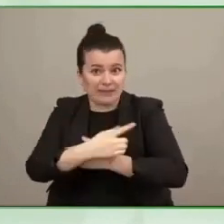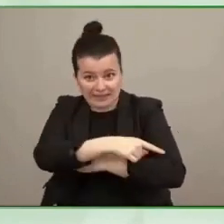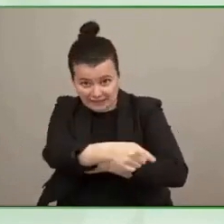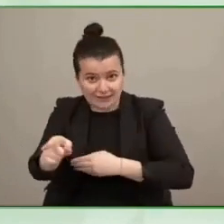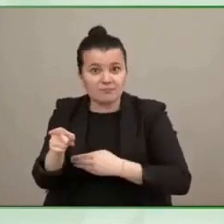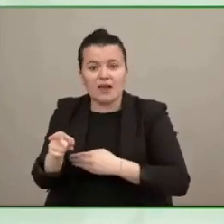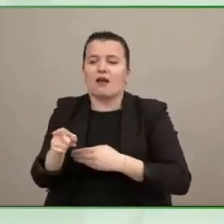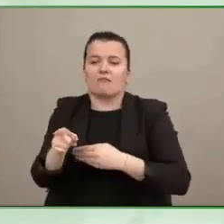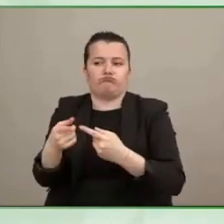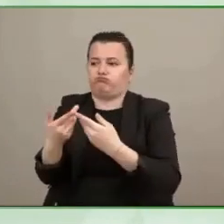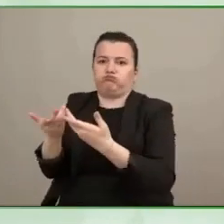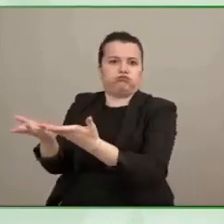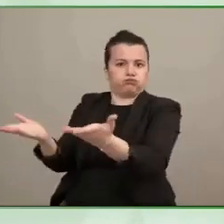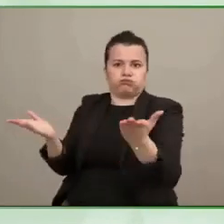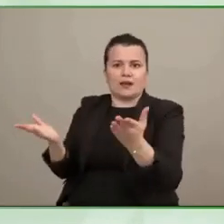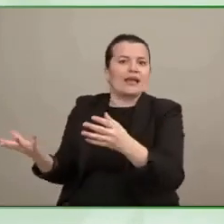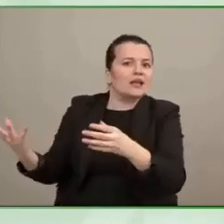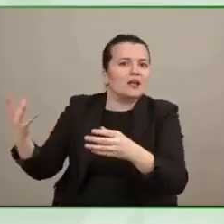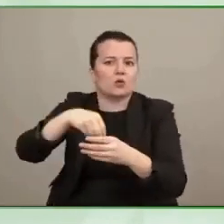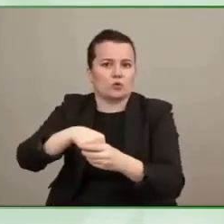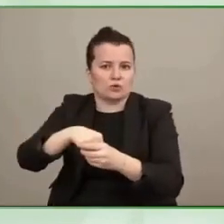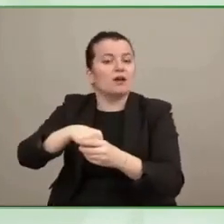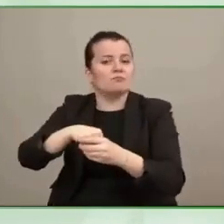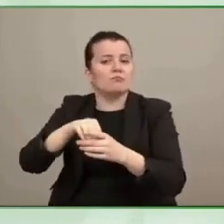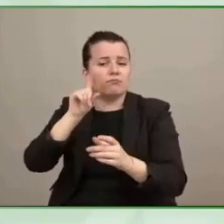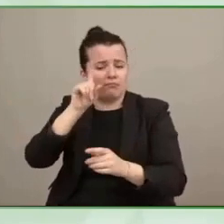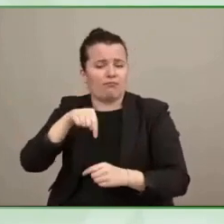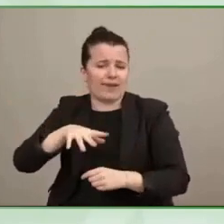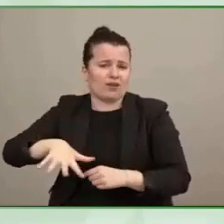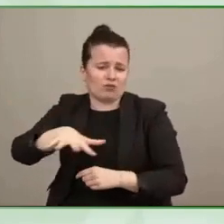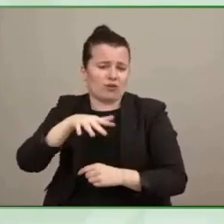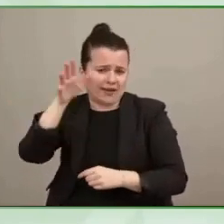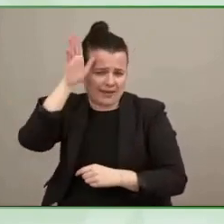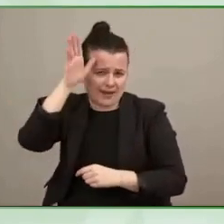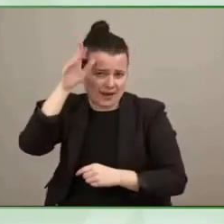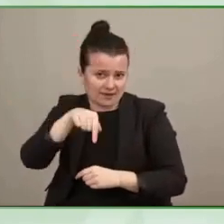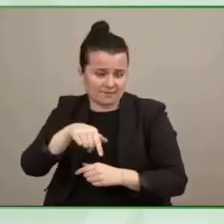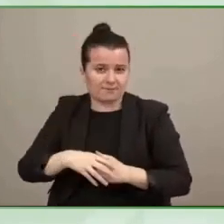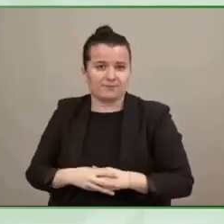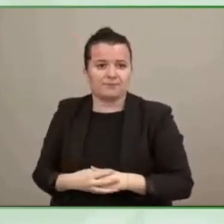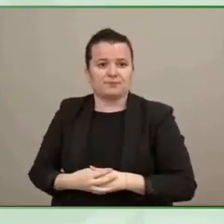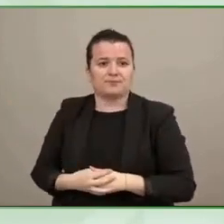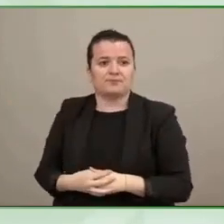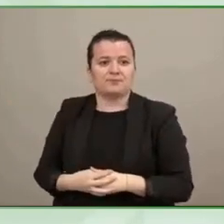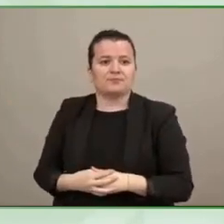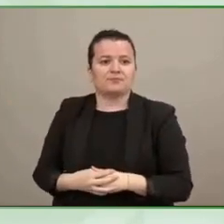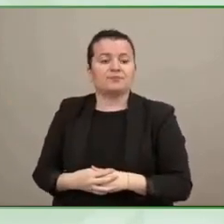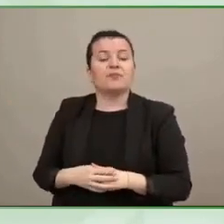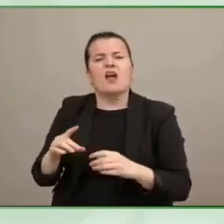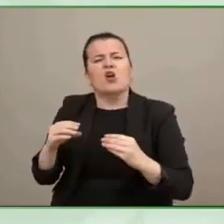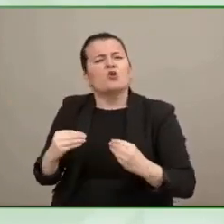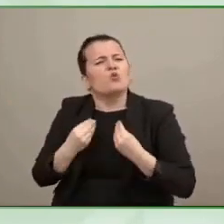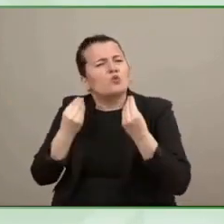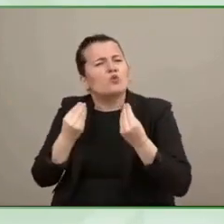In Iraq, there are graduated youth. According to the data in Iraq, youth are highest